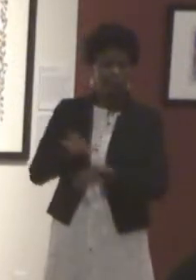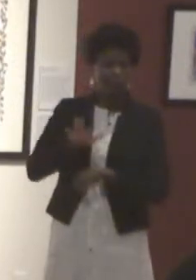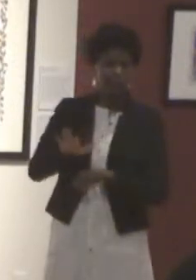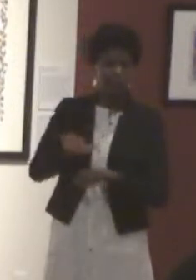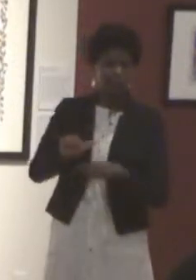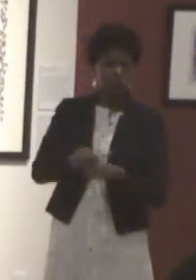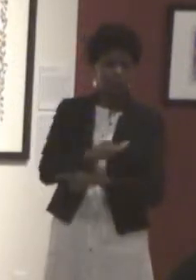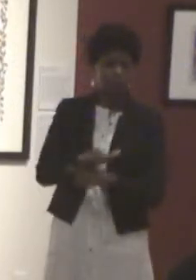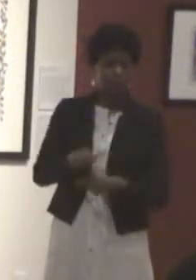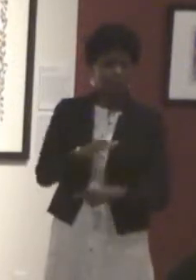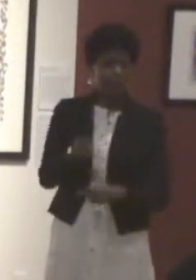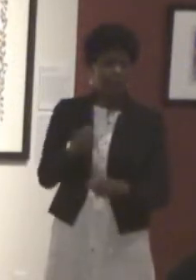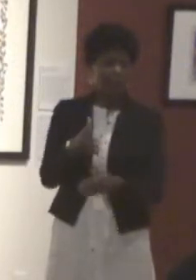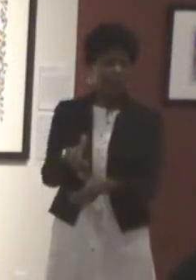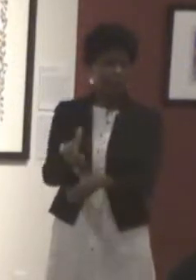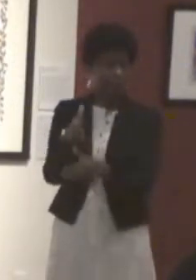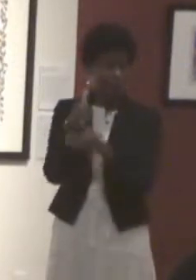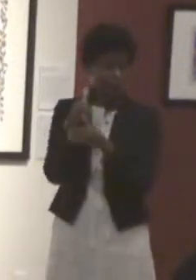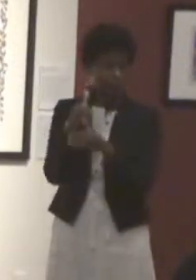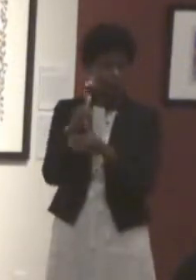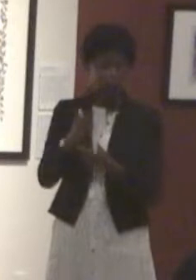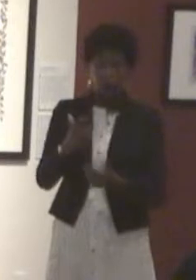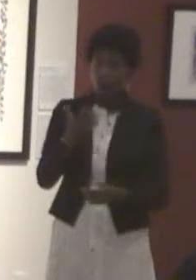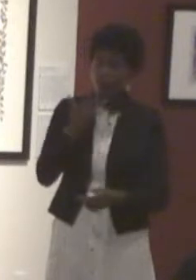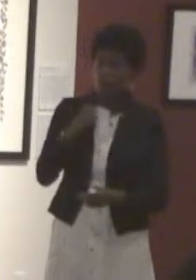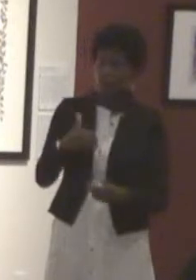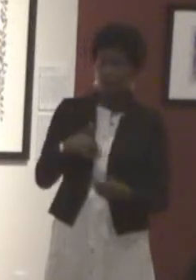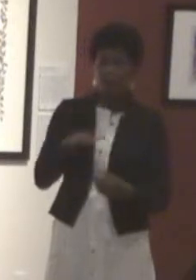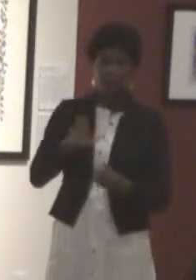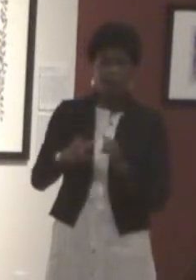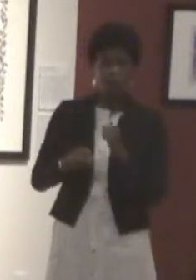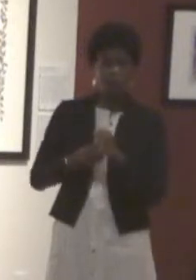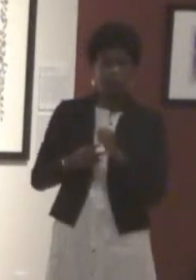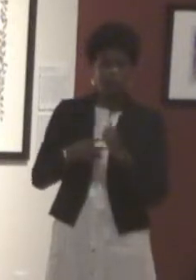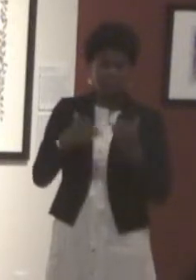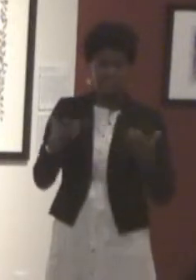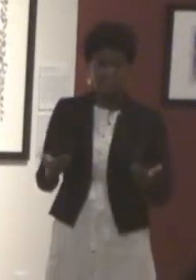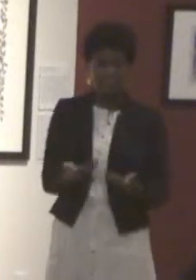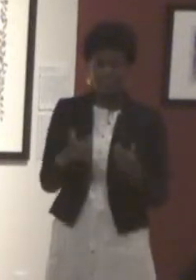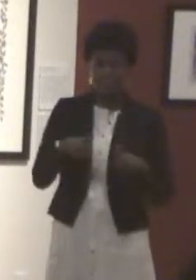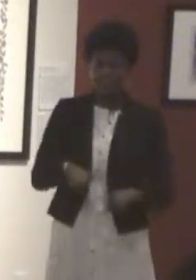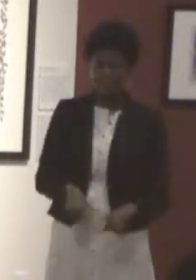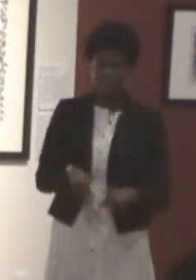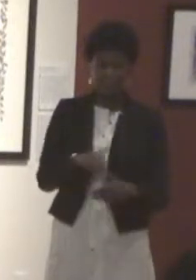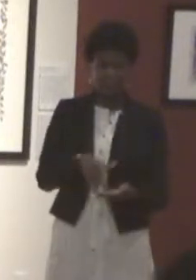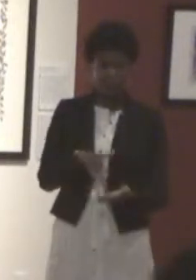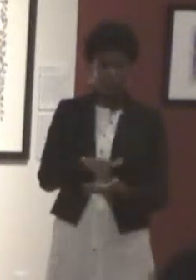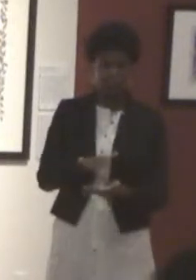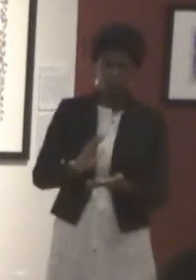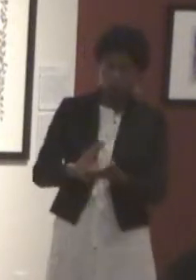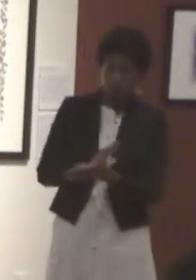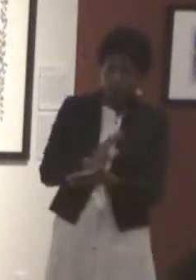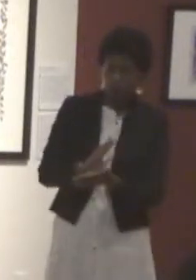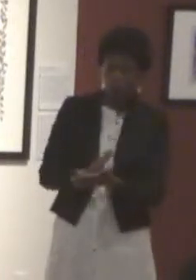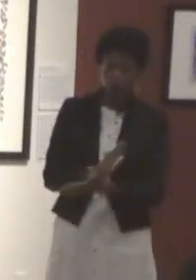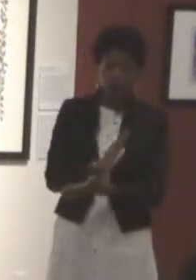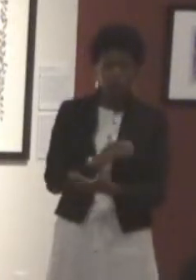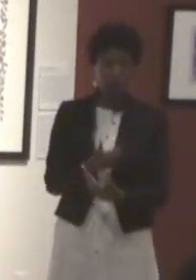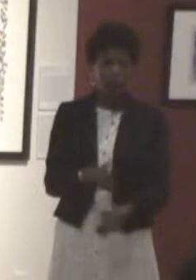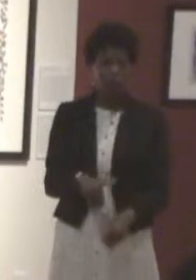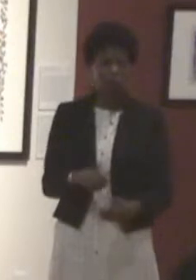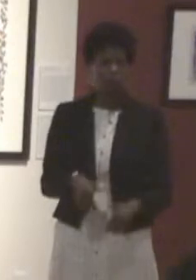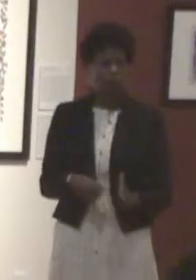scholarship. And we're lucky to have his archives here in the Driskell Center, and those papers, as we go through them, attest to